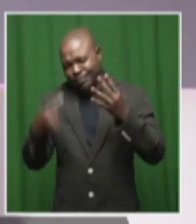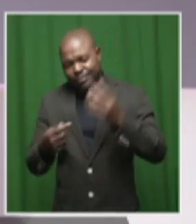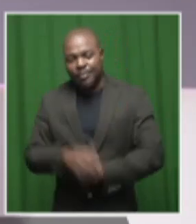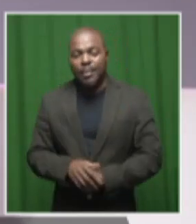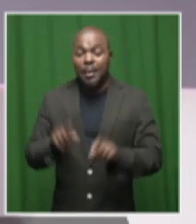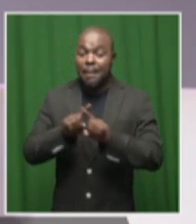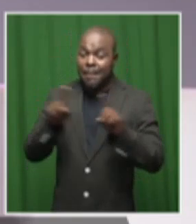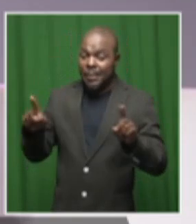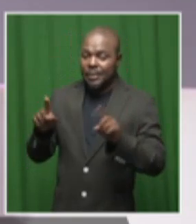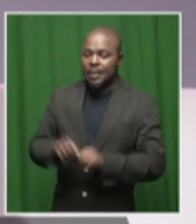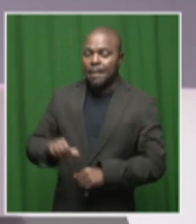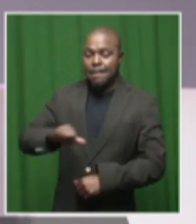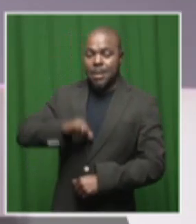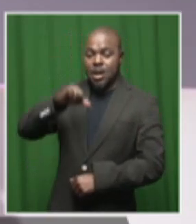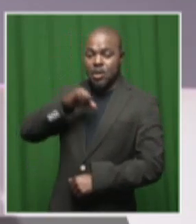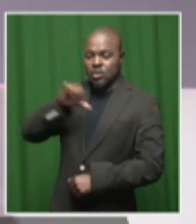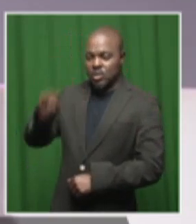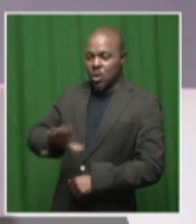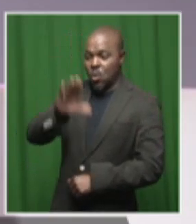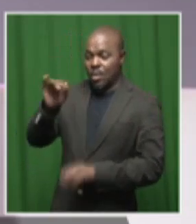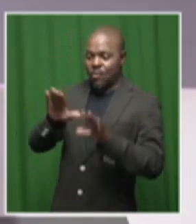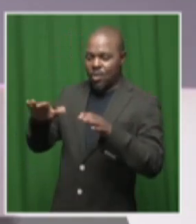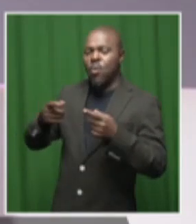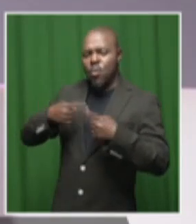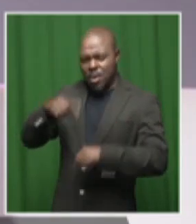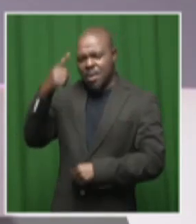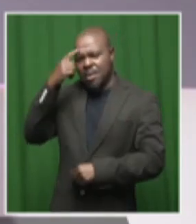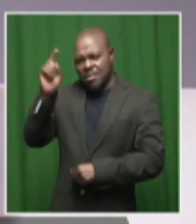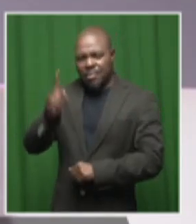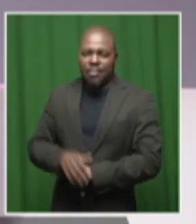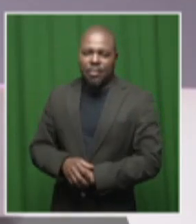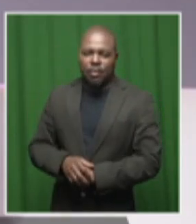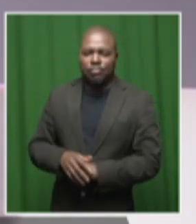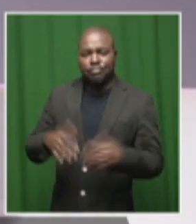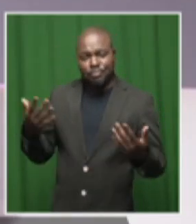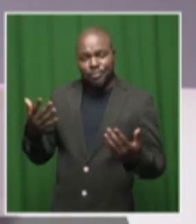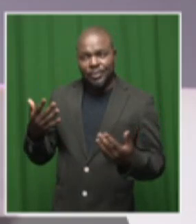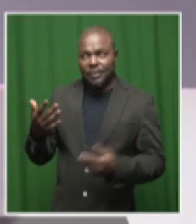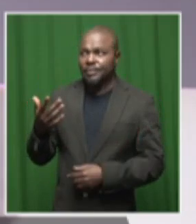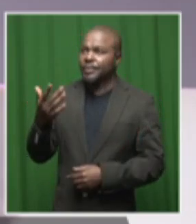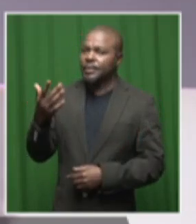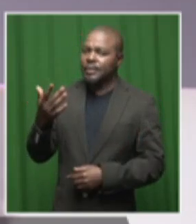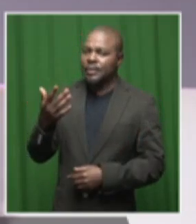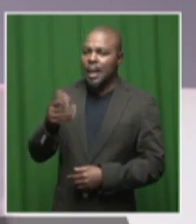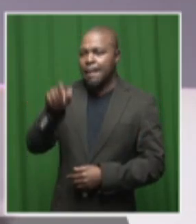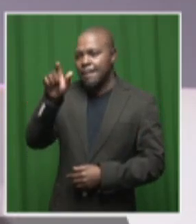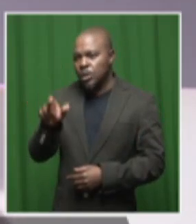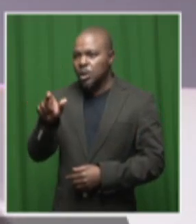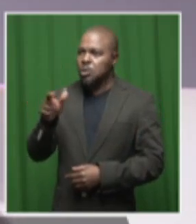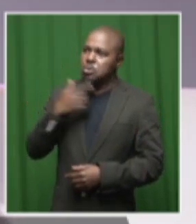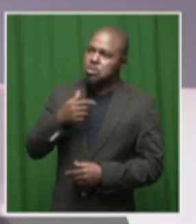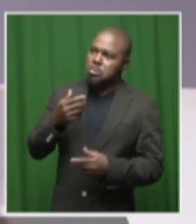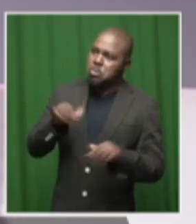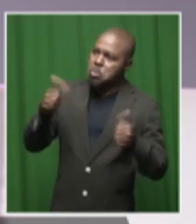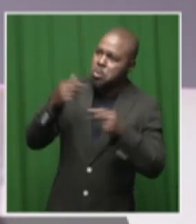But so at Proudly South African, we believe that it's one thing for somebody to have a great